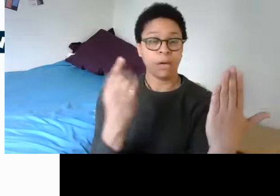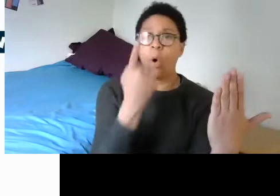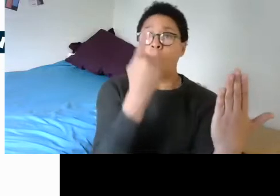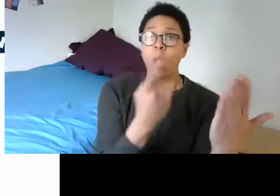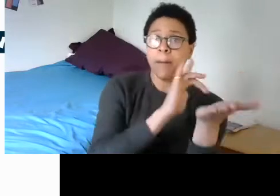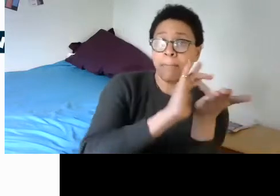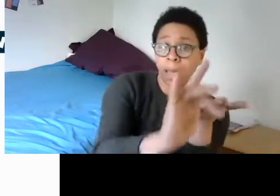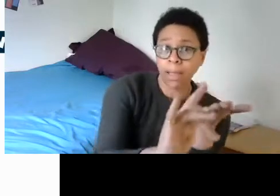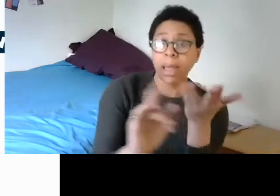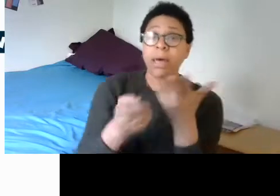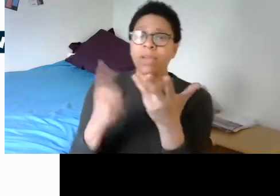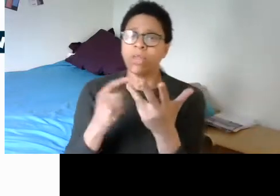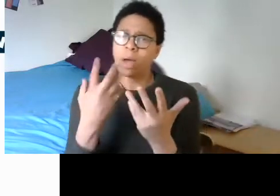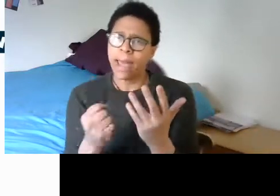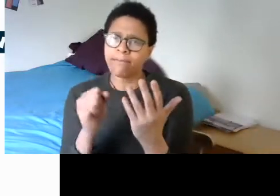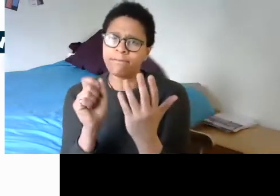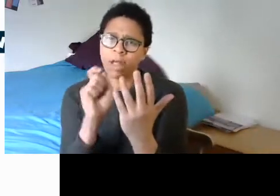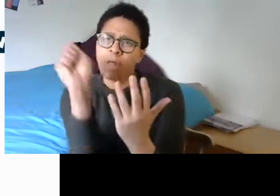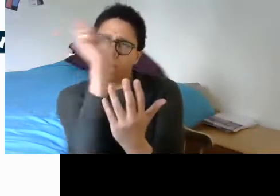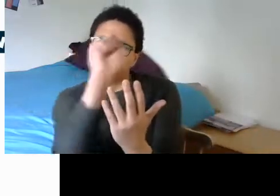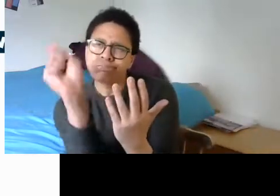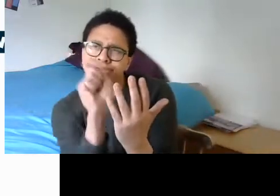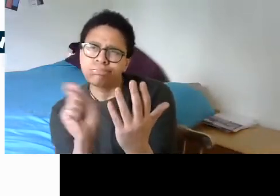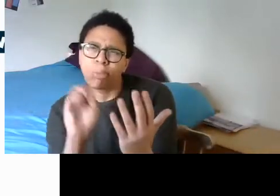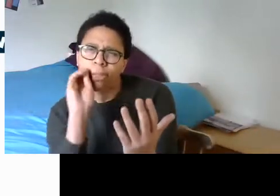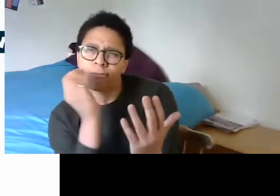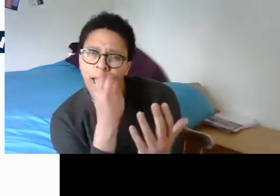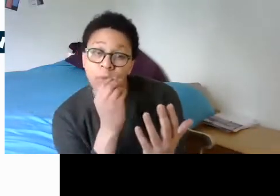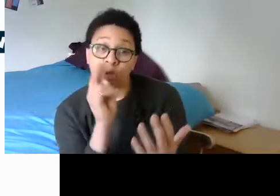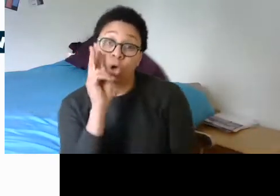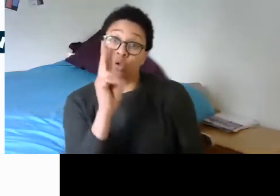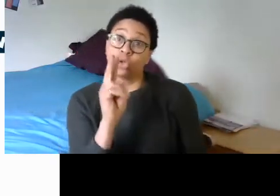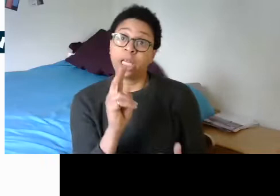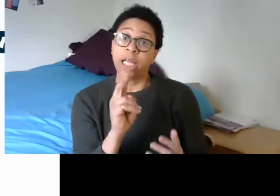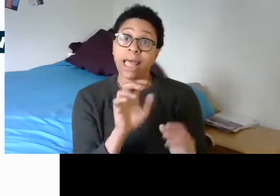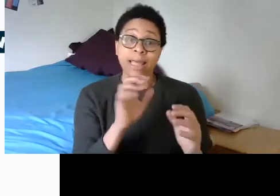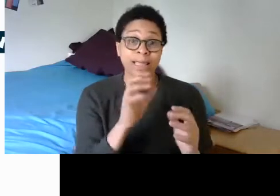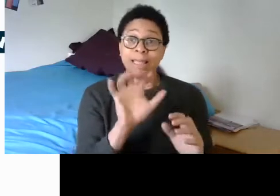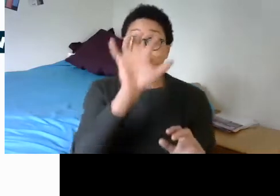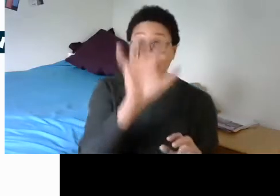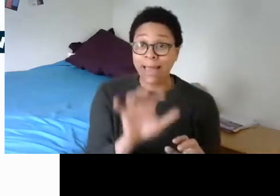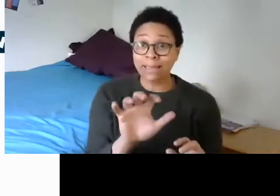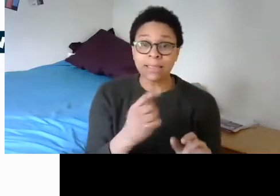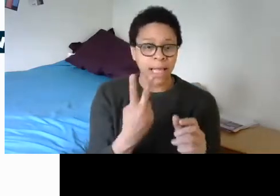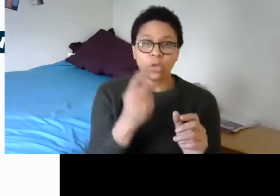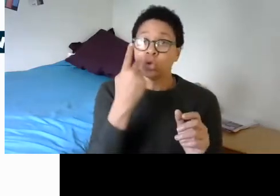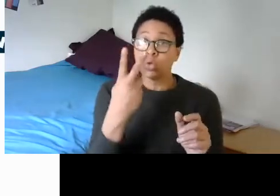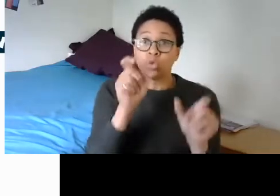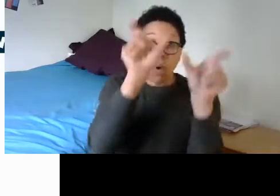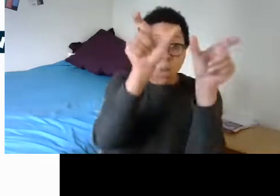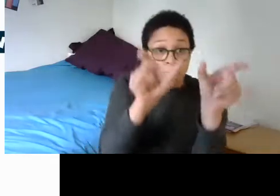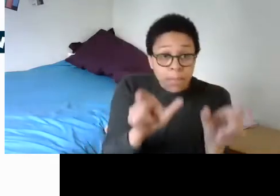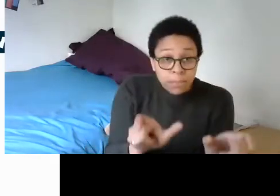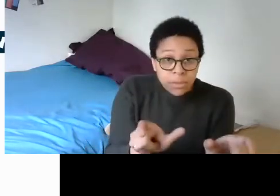Balnese, printed in 1493. Here we have printed text in 2 columns, and where there are blank spaces in which to add